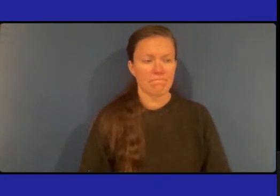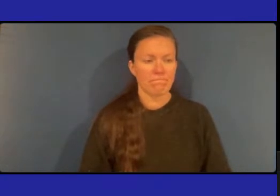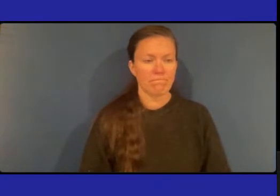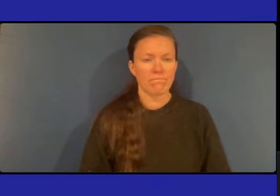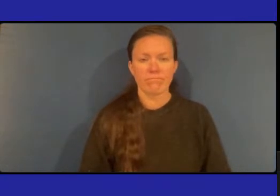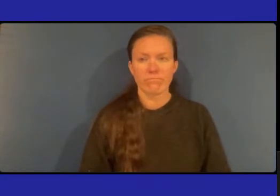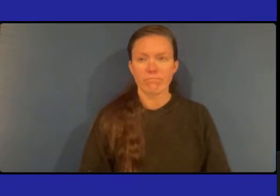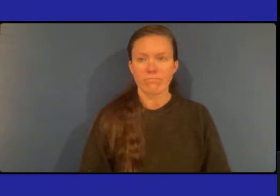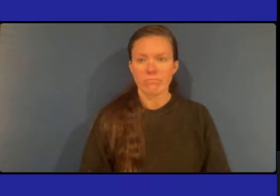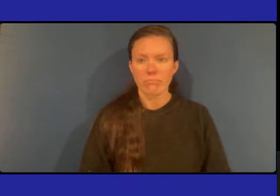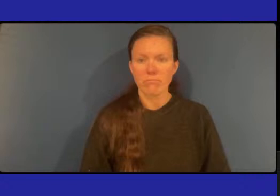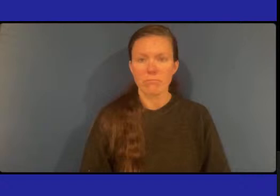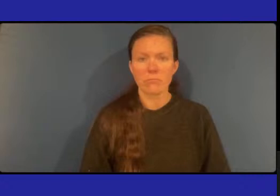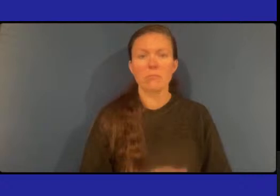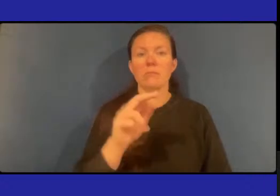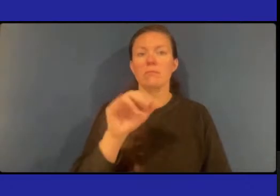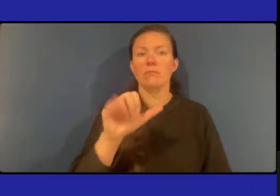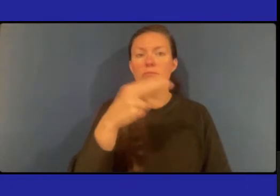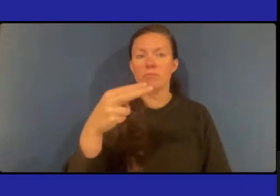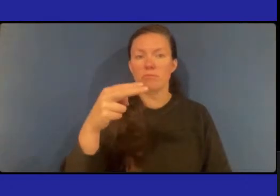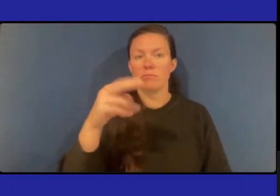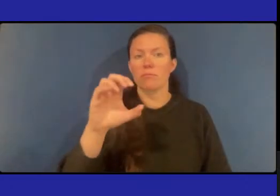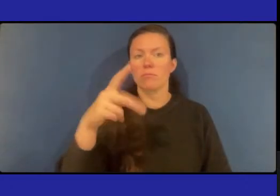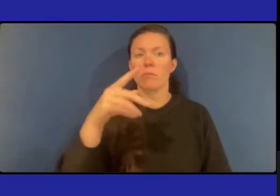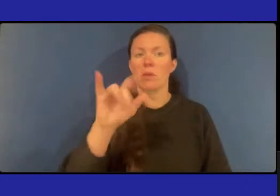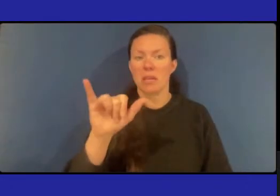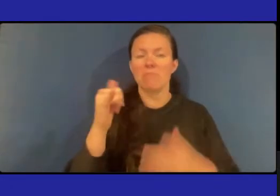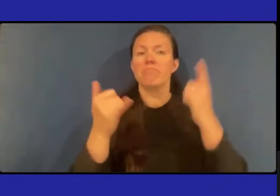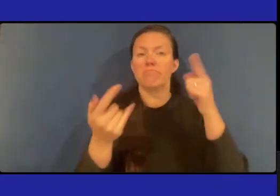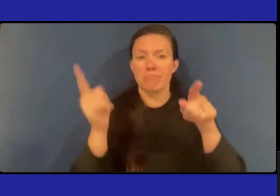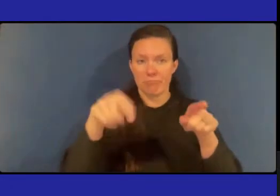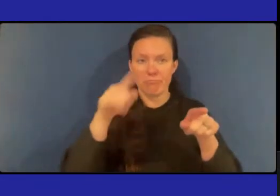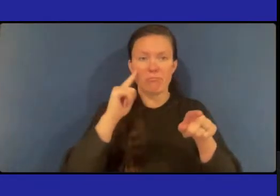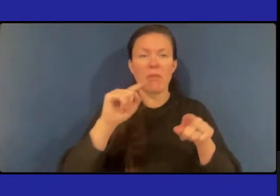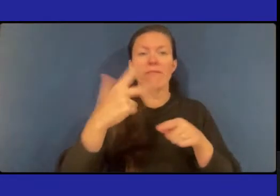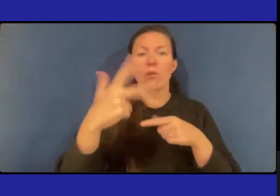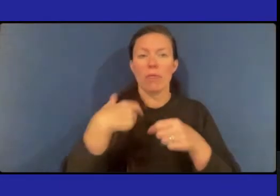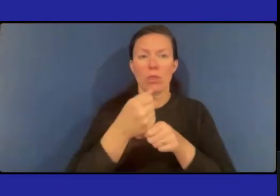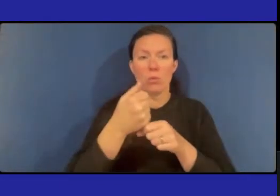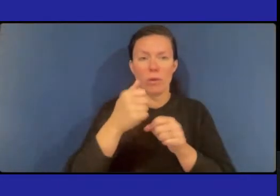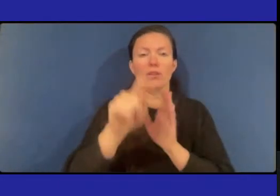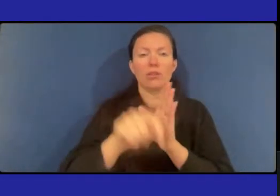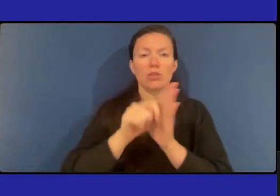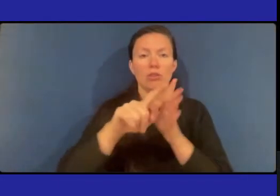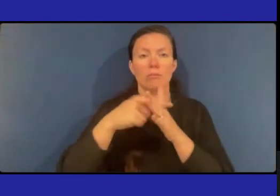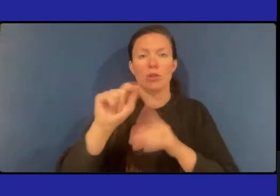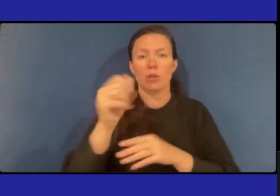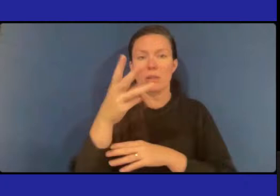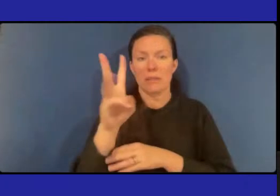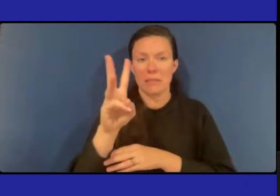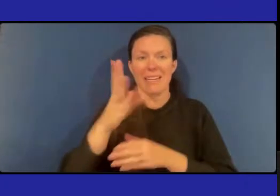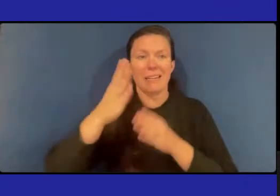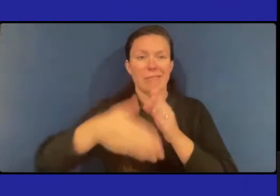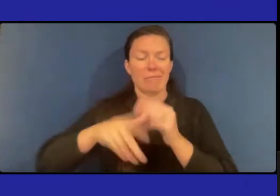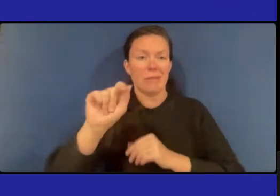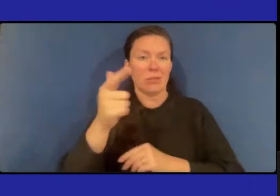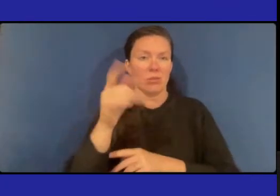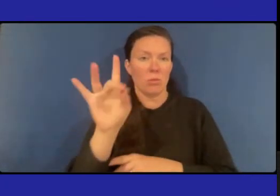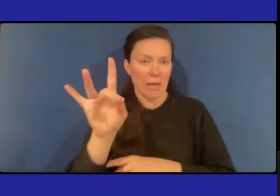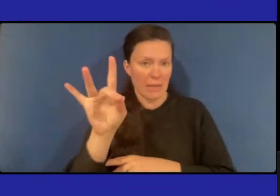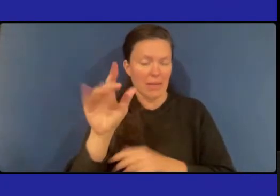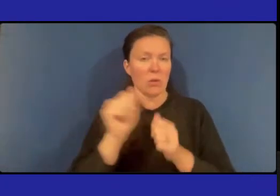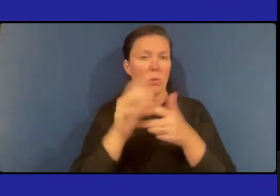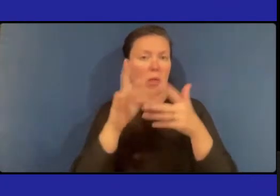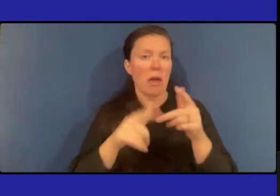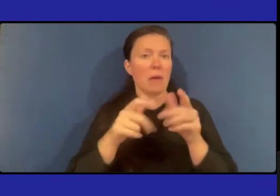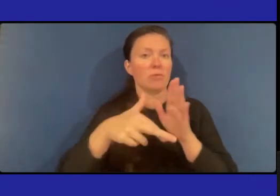New York City Health and Hospitals and PAGNI entered into an agreement for an original 3-year term starting in 2016 and ending in 2018, with option to renew